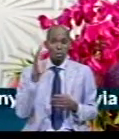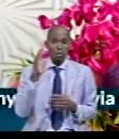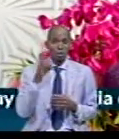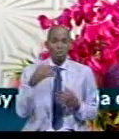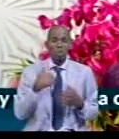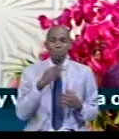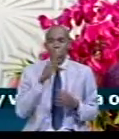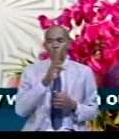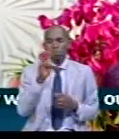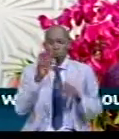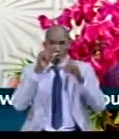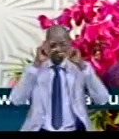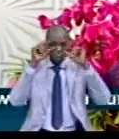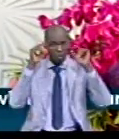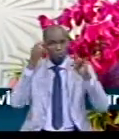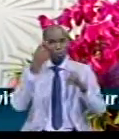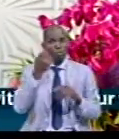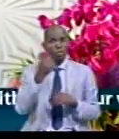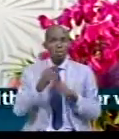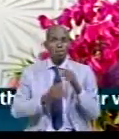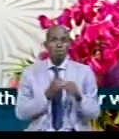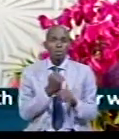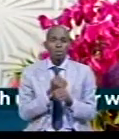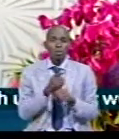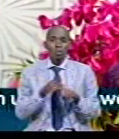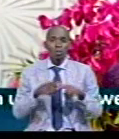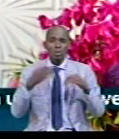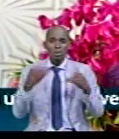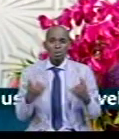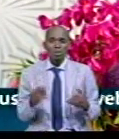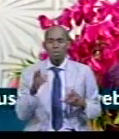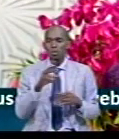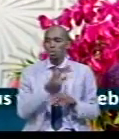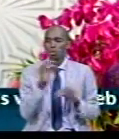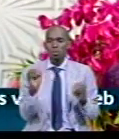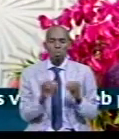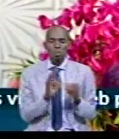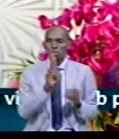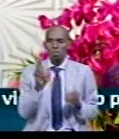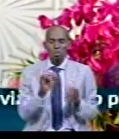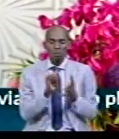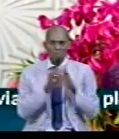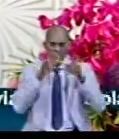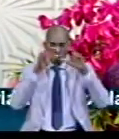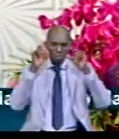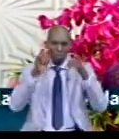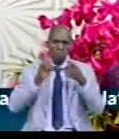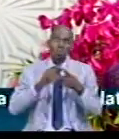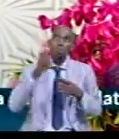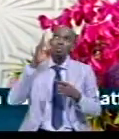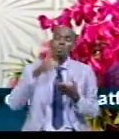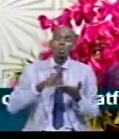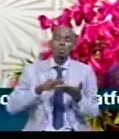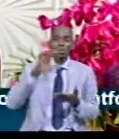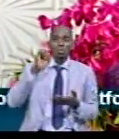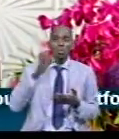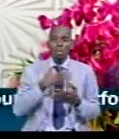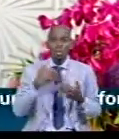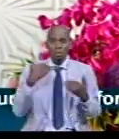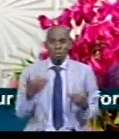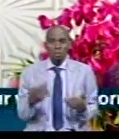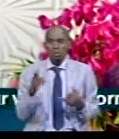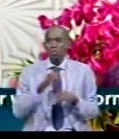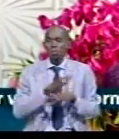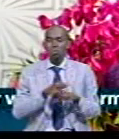now. But now I no longer use glasses, to God be the glory. And I don't use